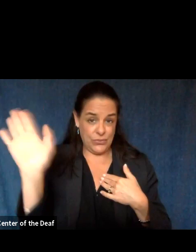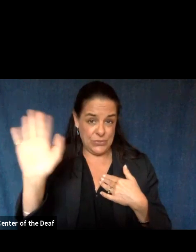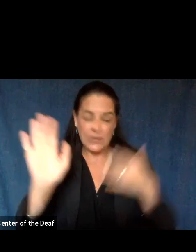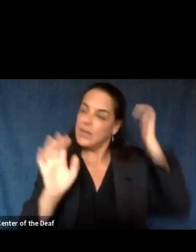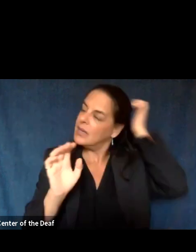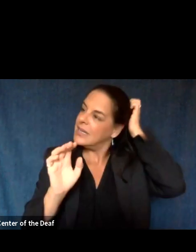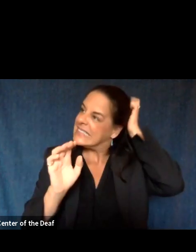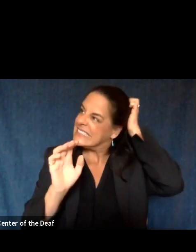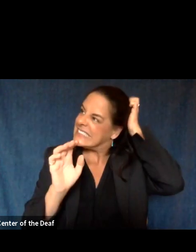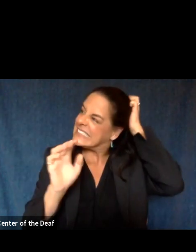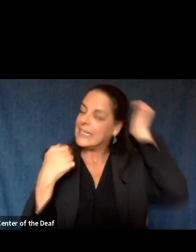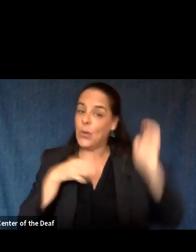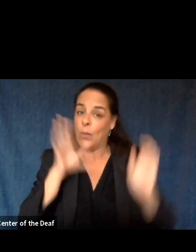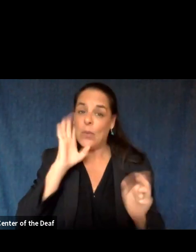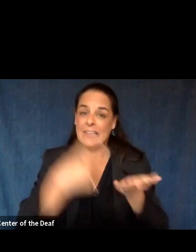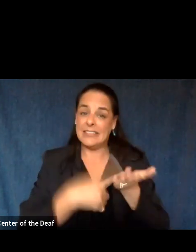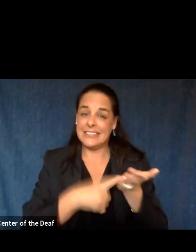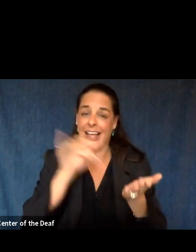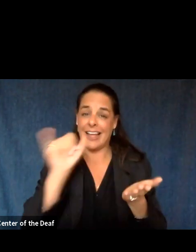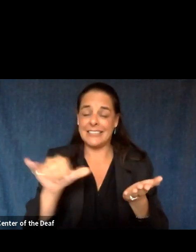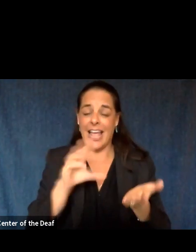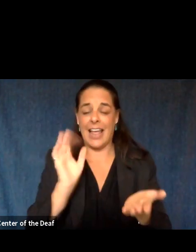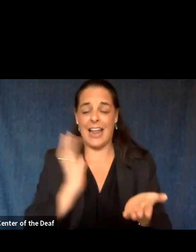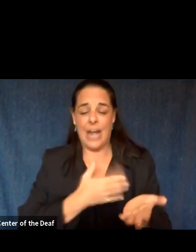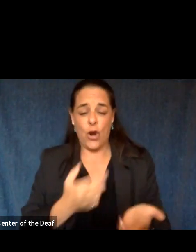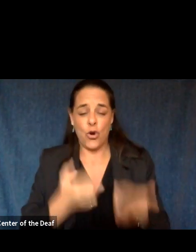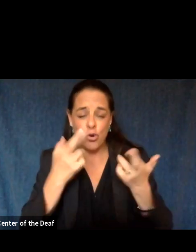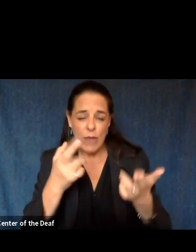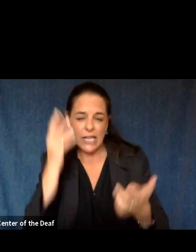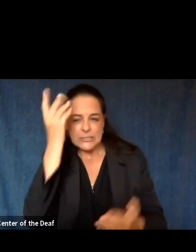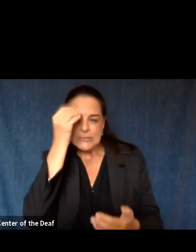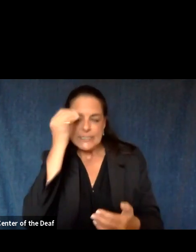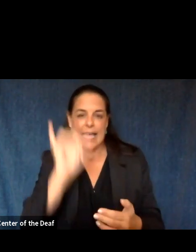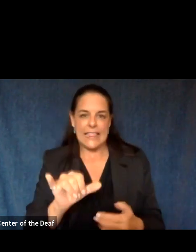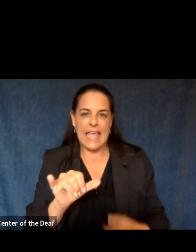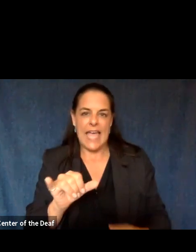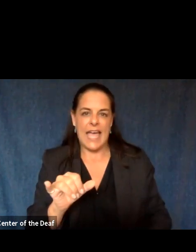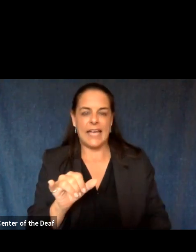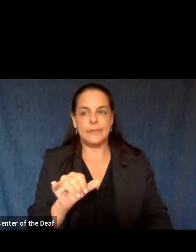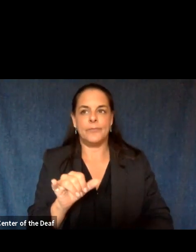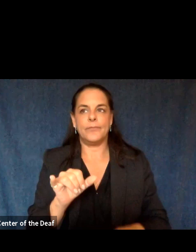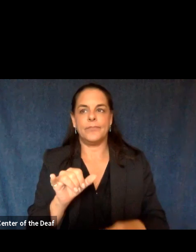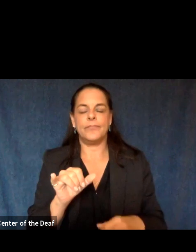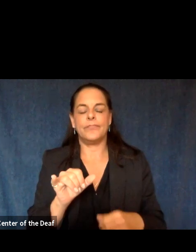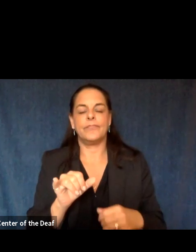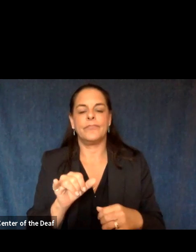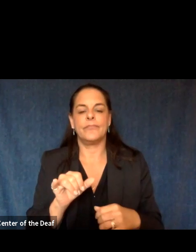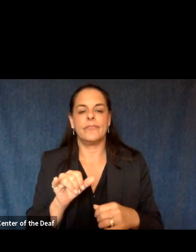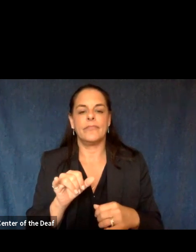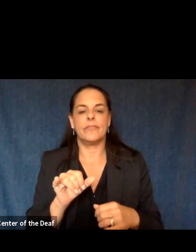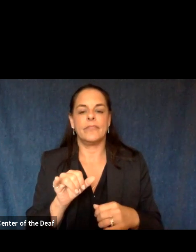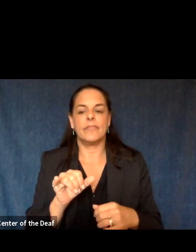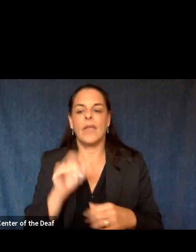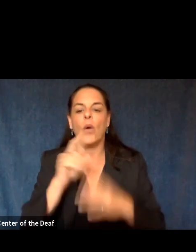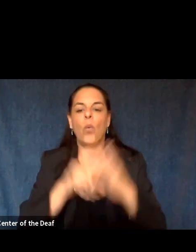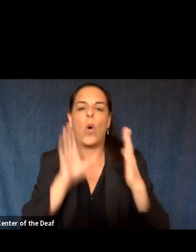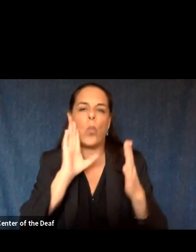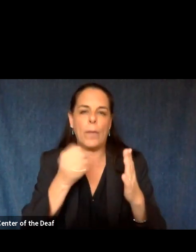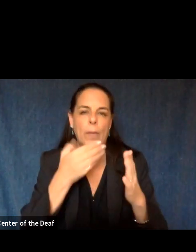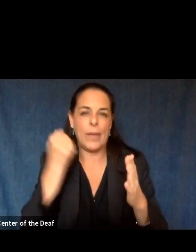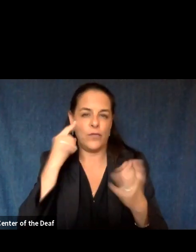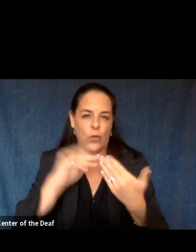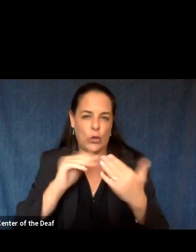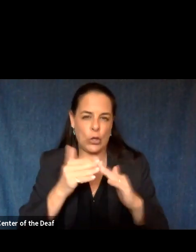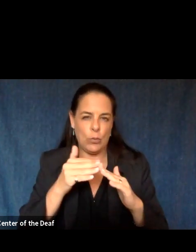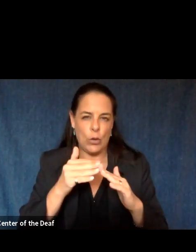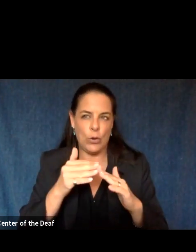at that and talking about what our recommendations as a community will be, and as an organization will be for the community. But as always, they will